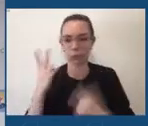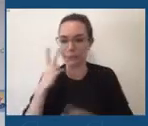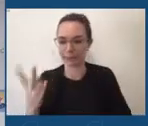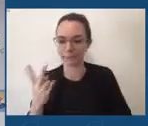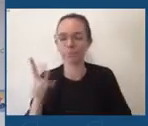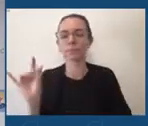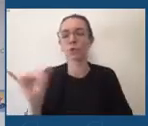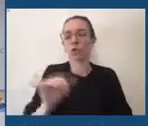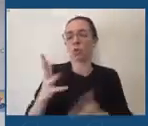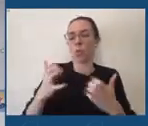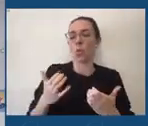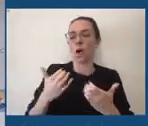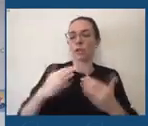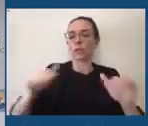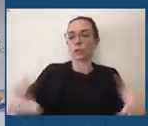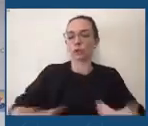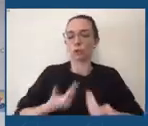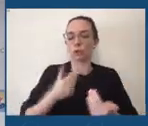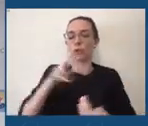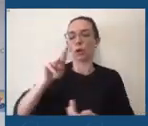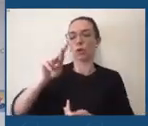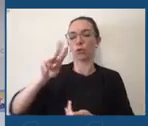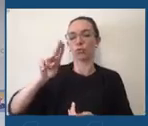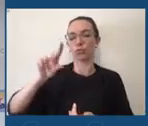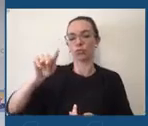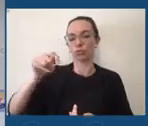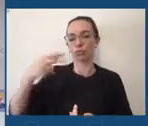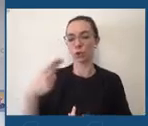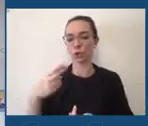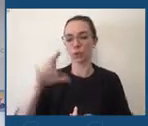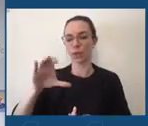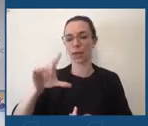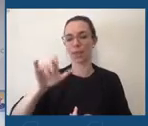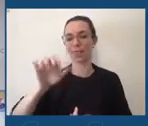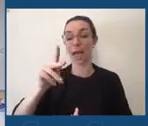want to introduce Ruth Clemens. Ruth, please wave to us.